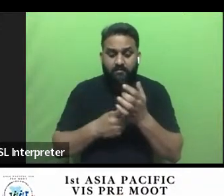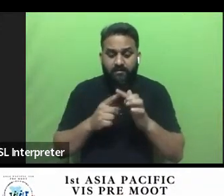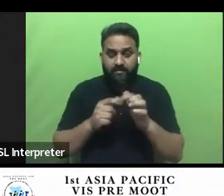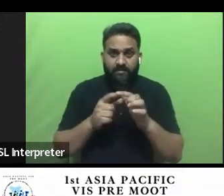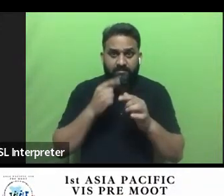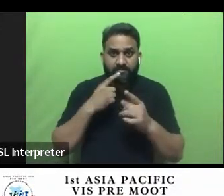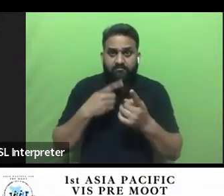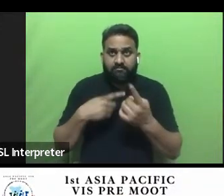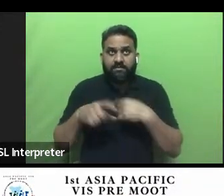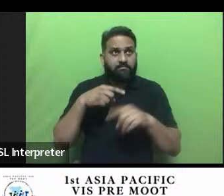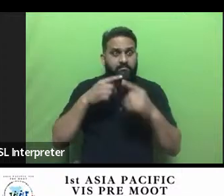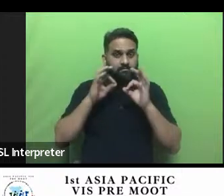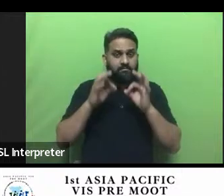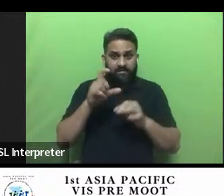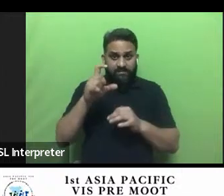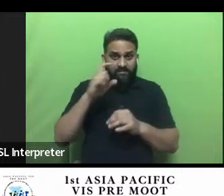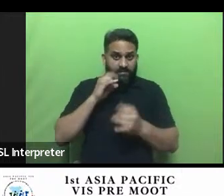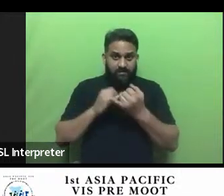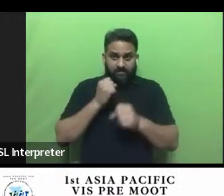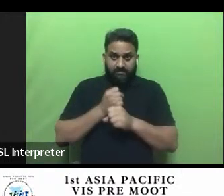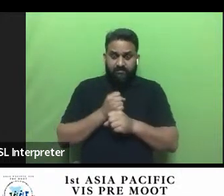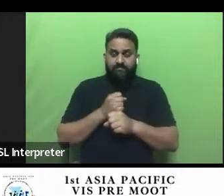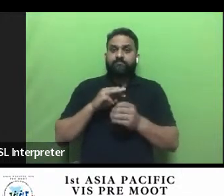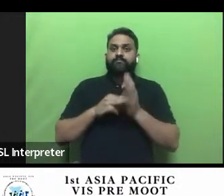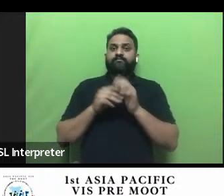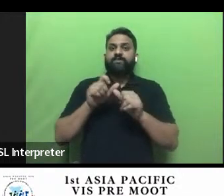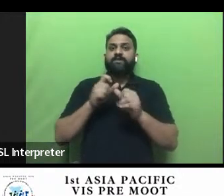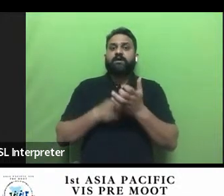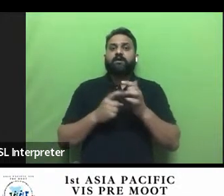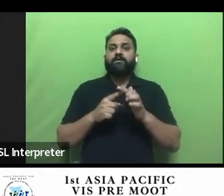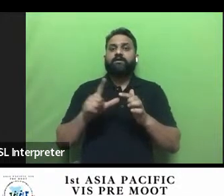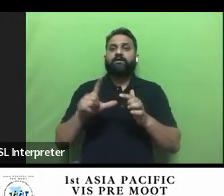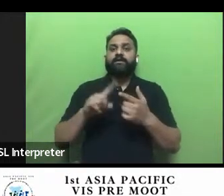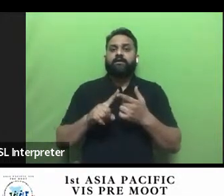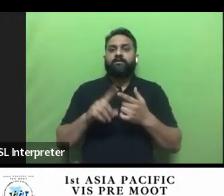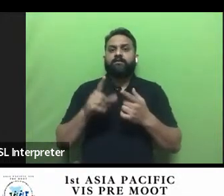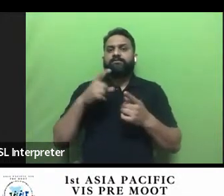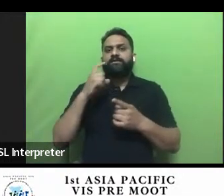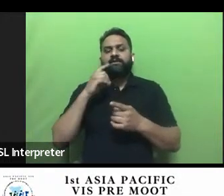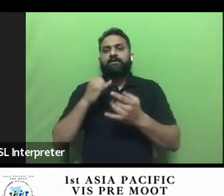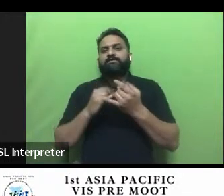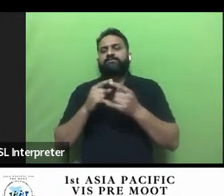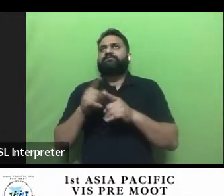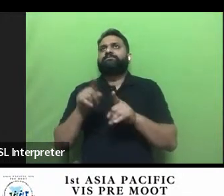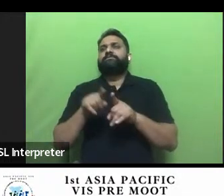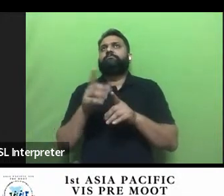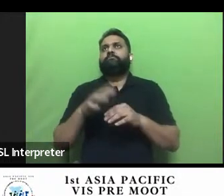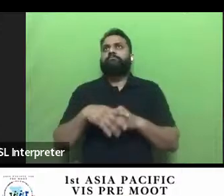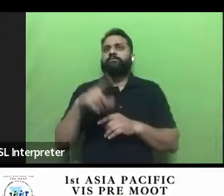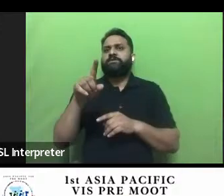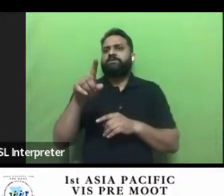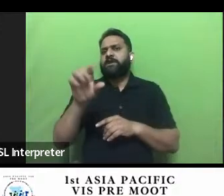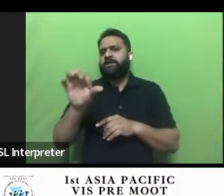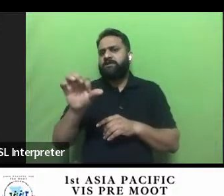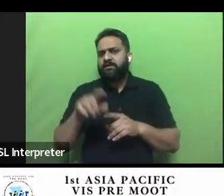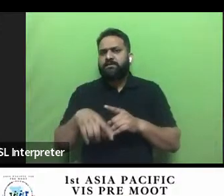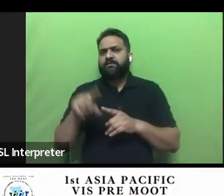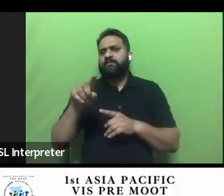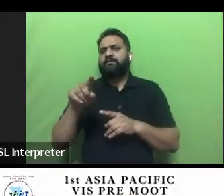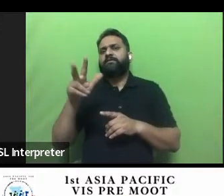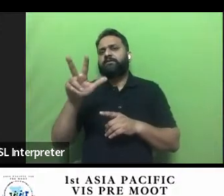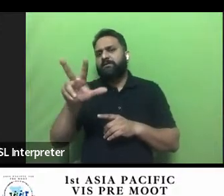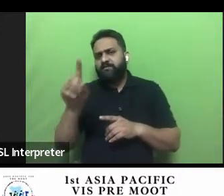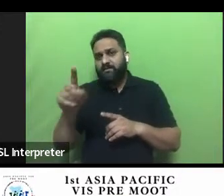the CISG, then articles and provisions of the CISG, such as Articles 19 and 81, will be